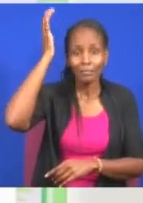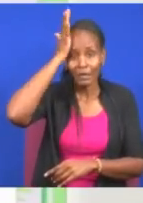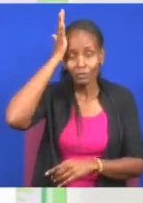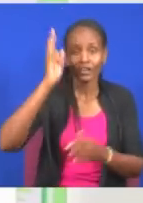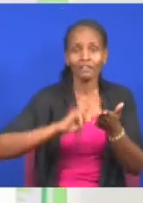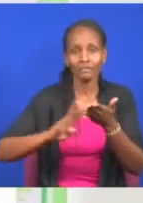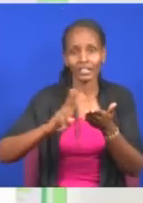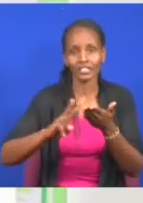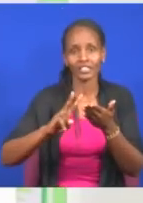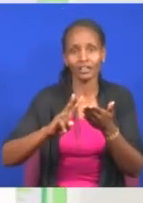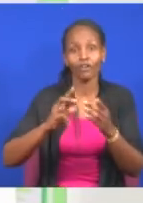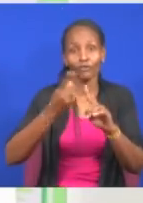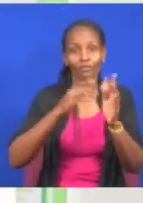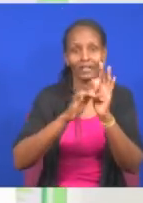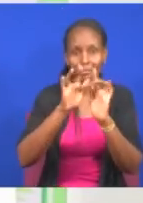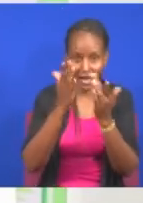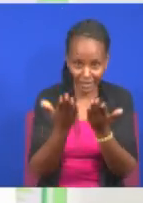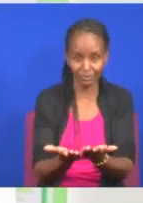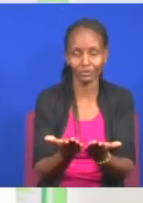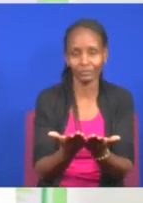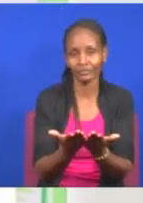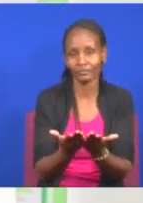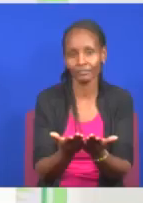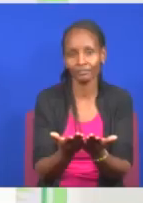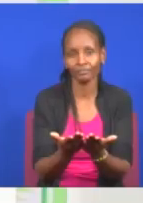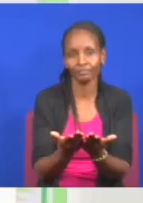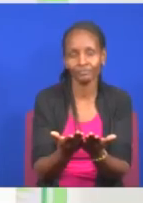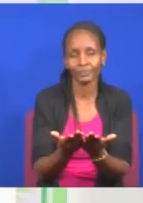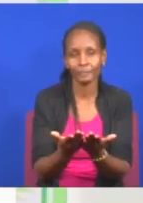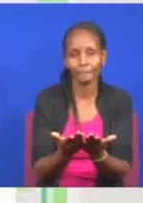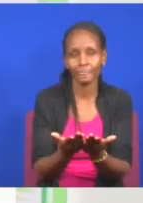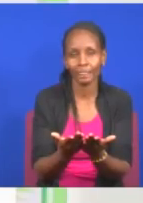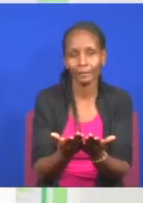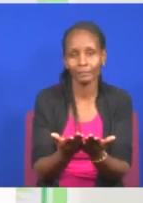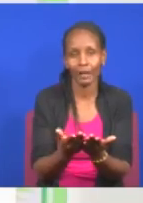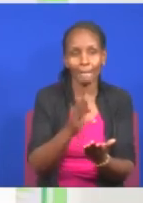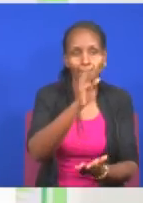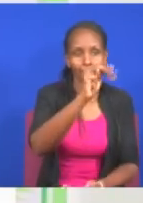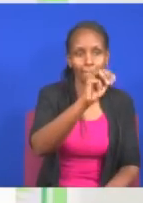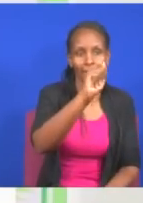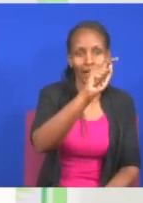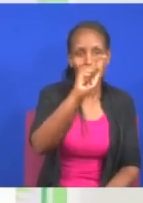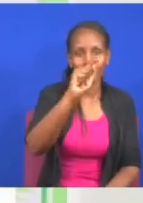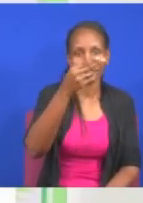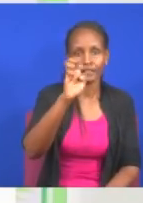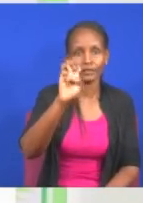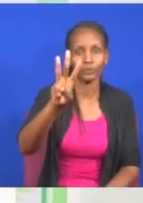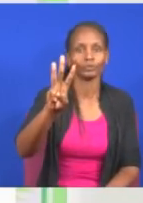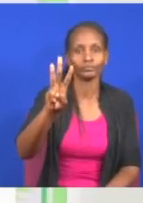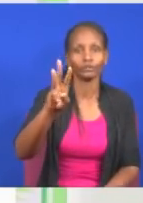comes from the Bible. Comes from what? The Bible, in the book of Matthew. Everyone say Matthew.